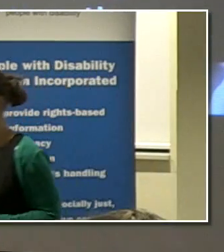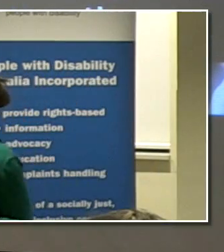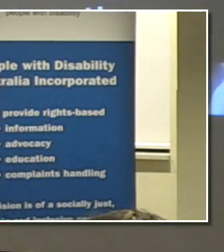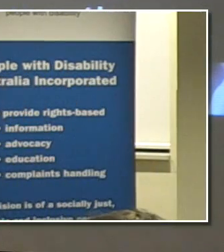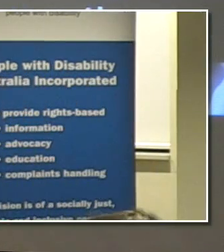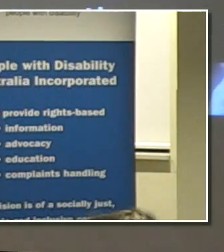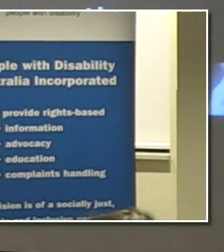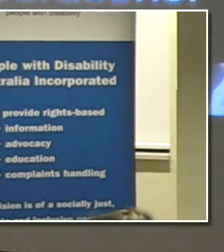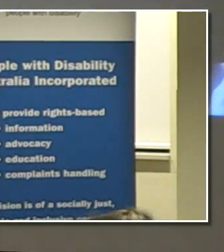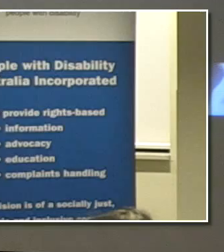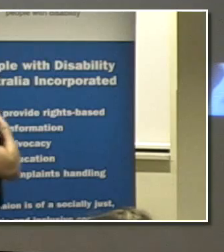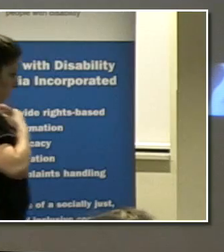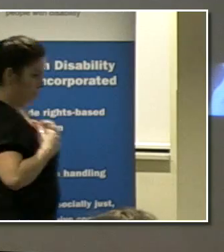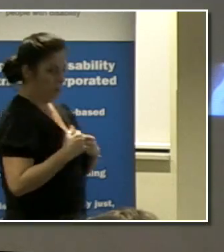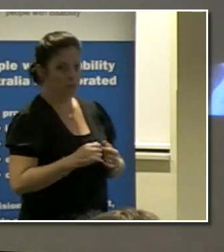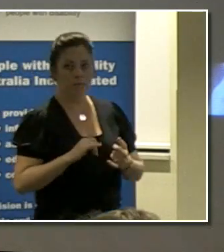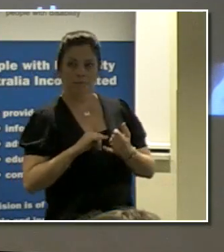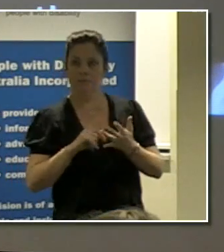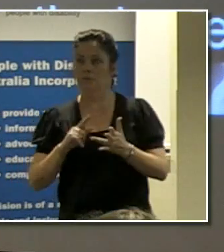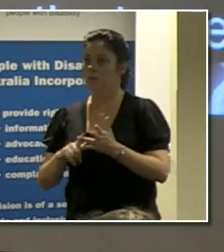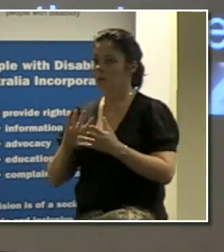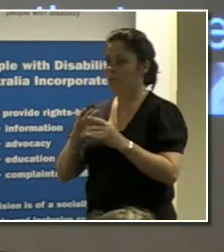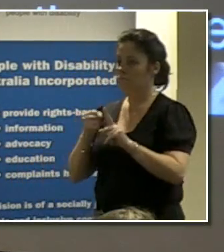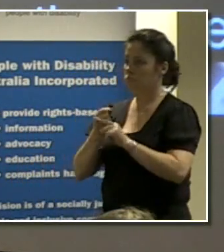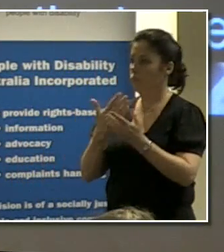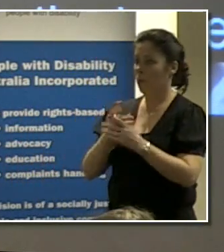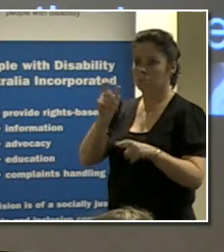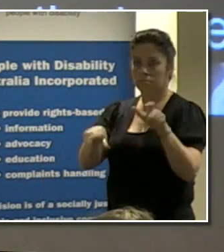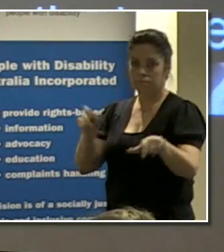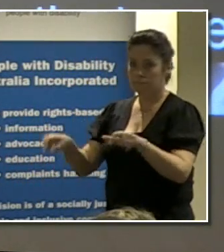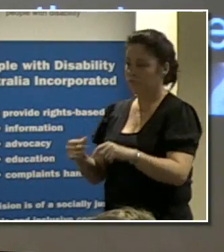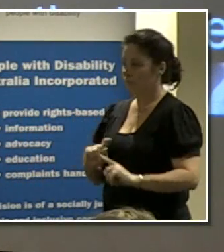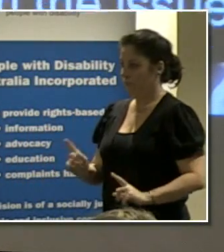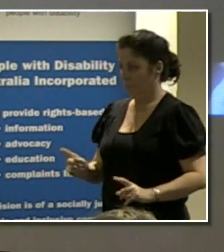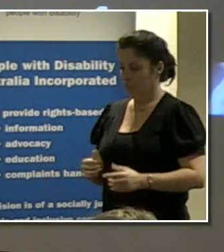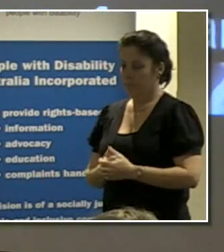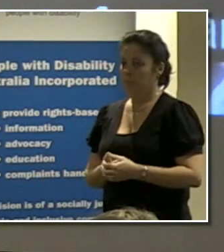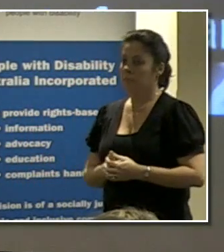Because on the issue of what does this mean for participants, we actually